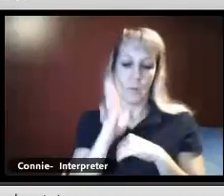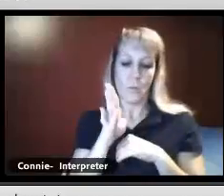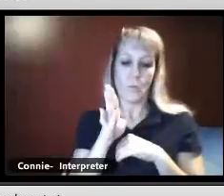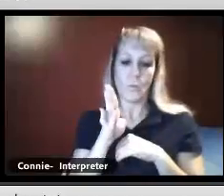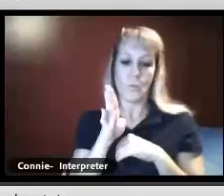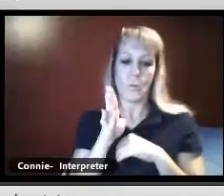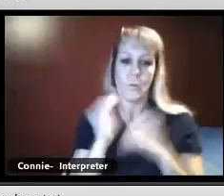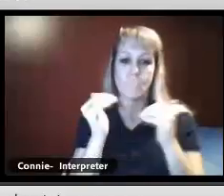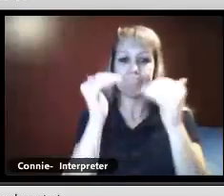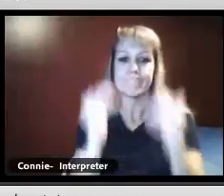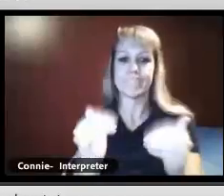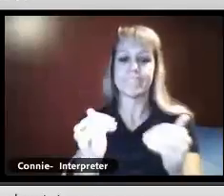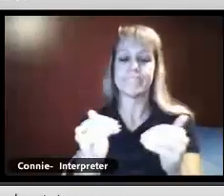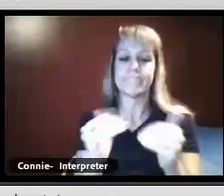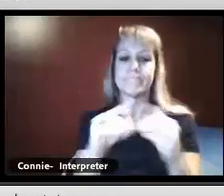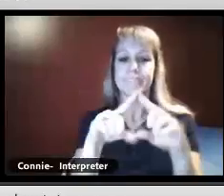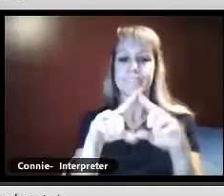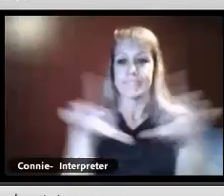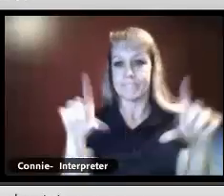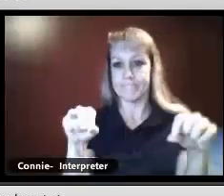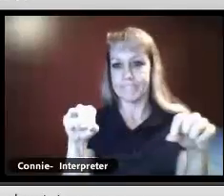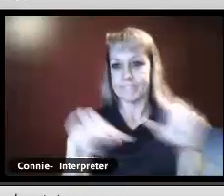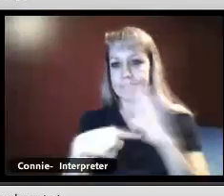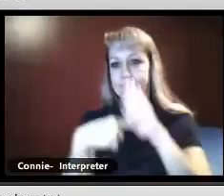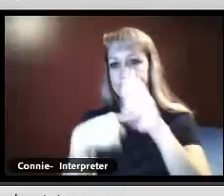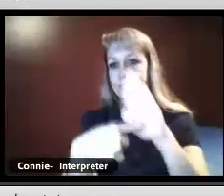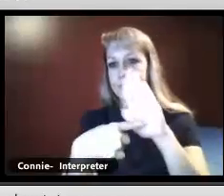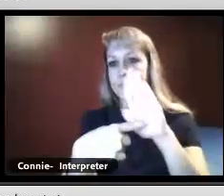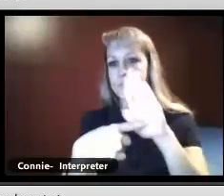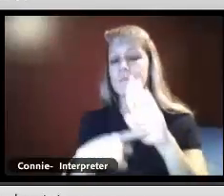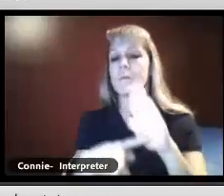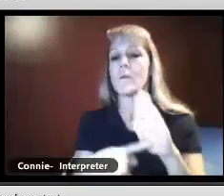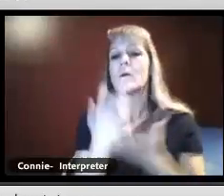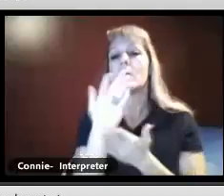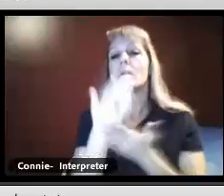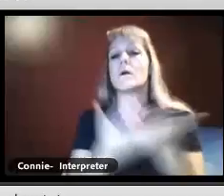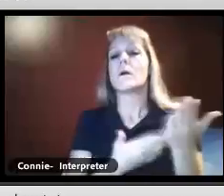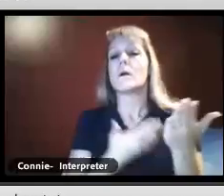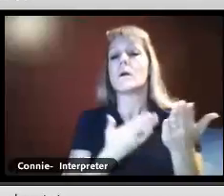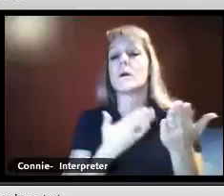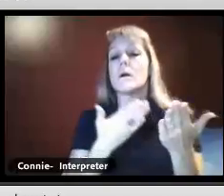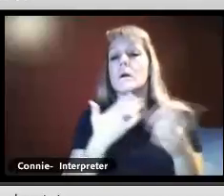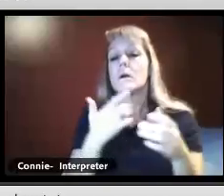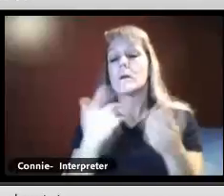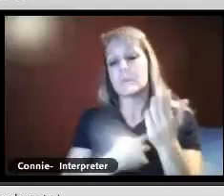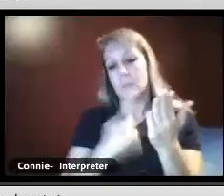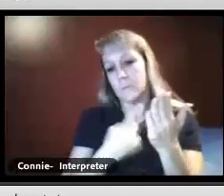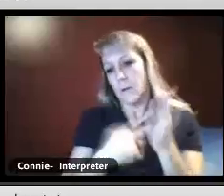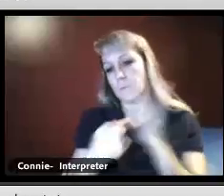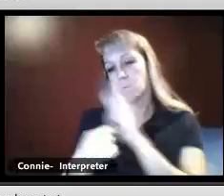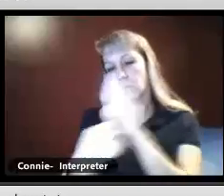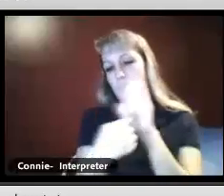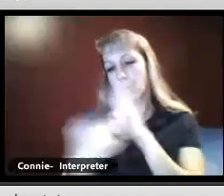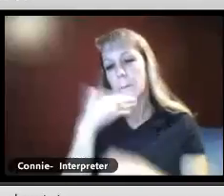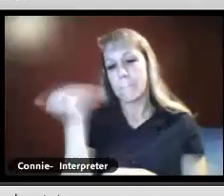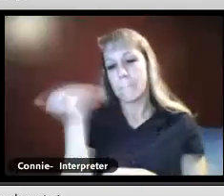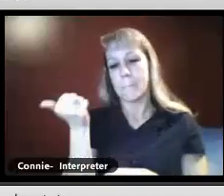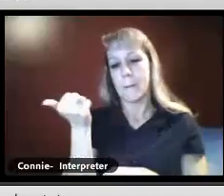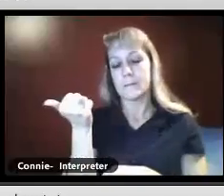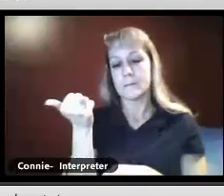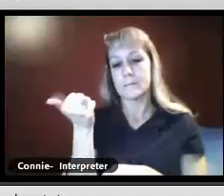advance the slide, and I want to let you know in advance that at certain points, in order to best illustrate this